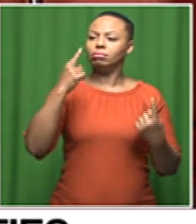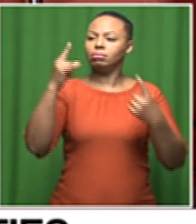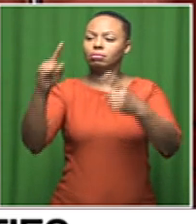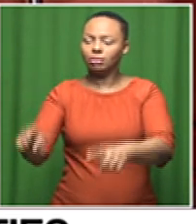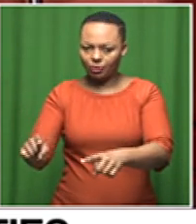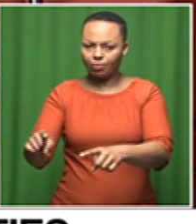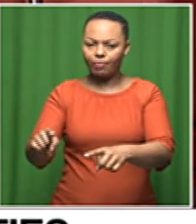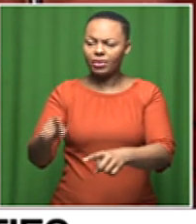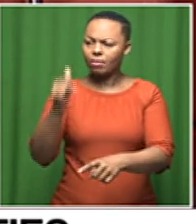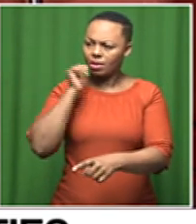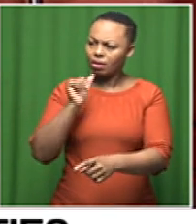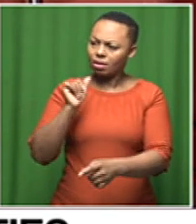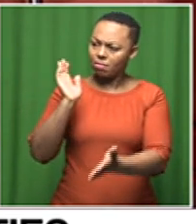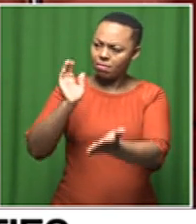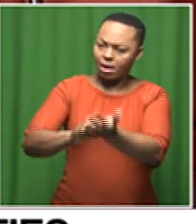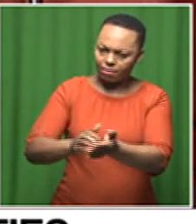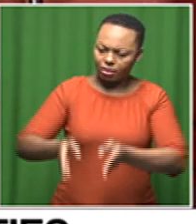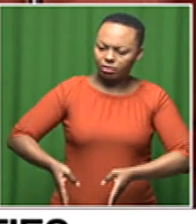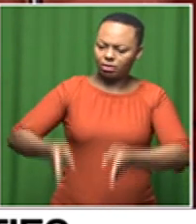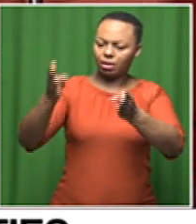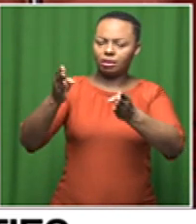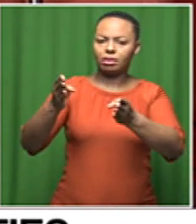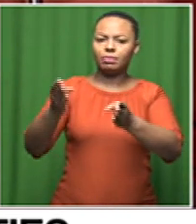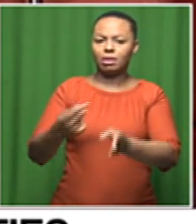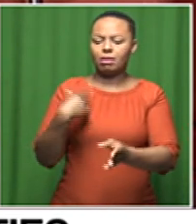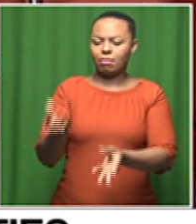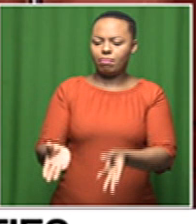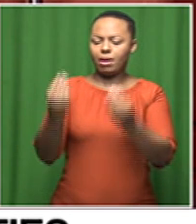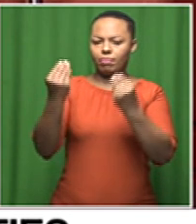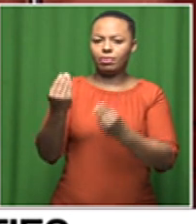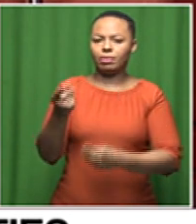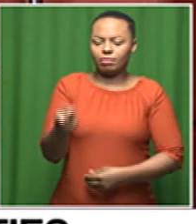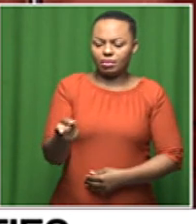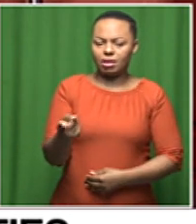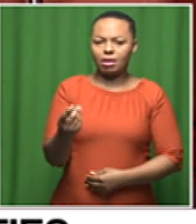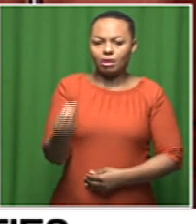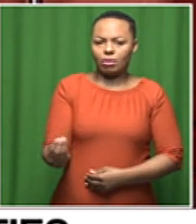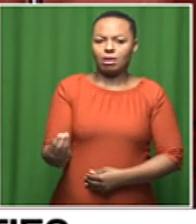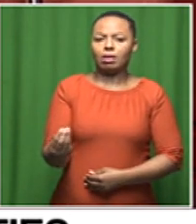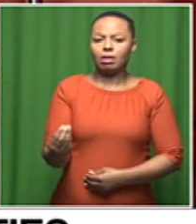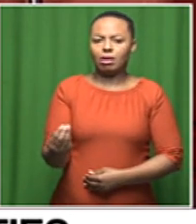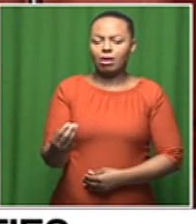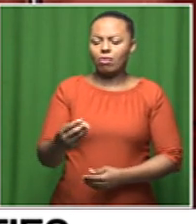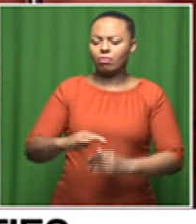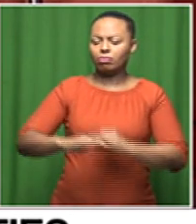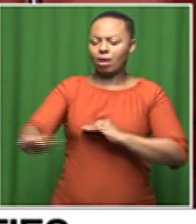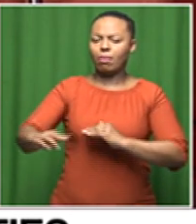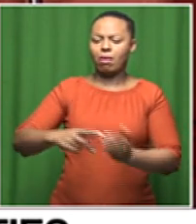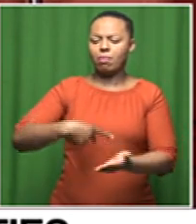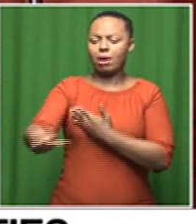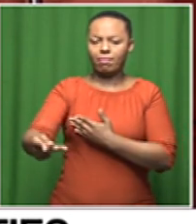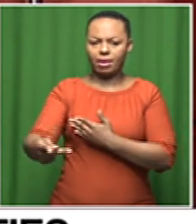the street, that's when I found her on the floor, and they said,